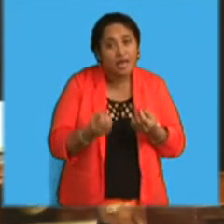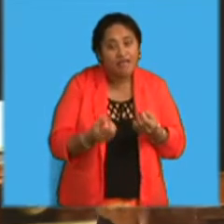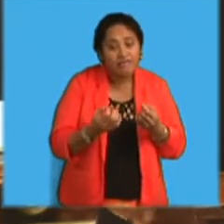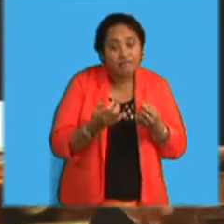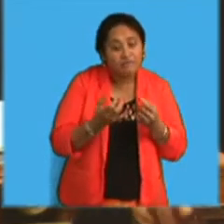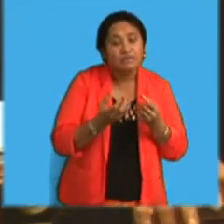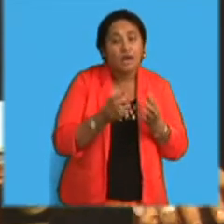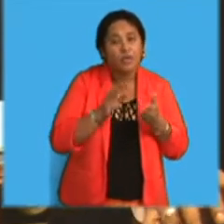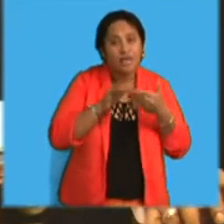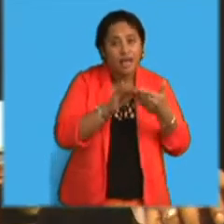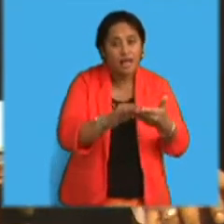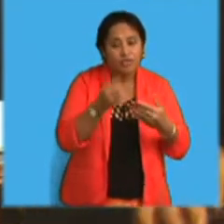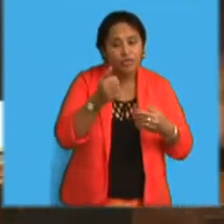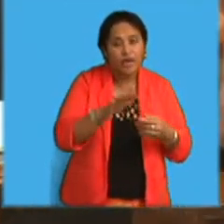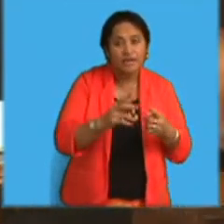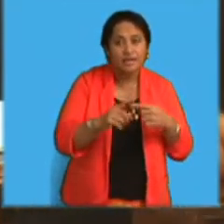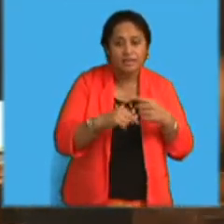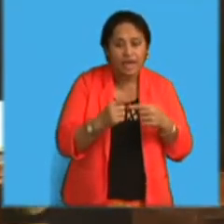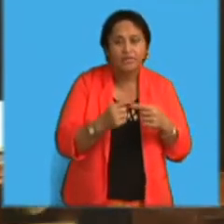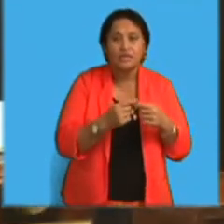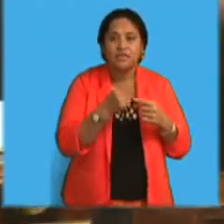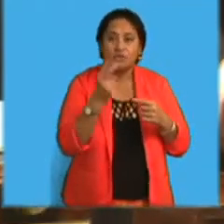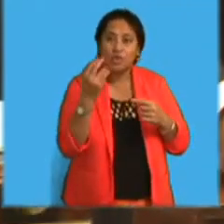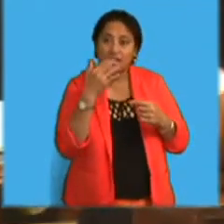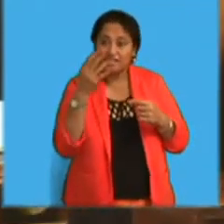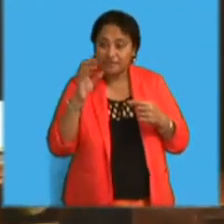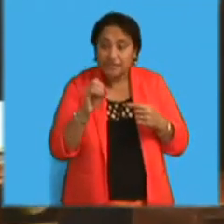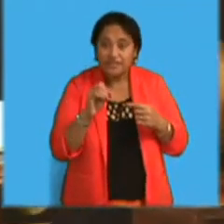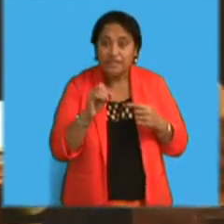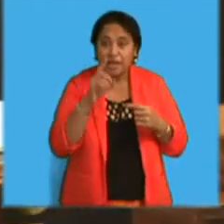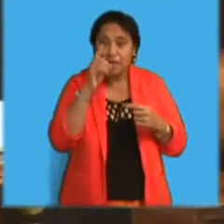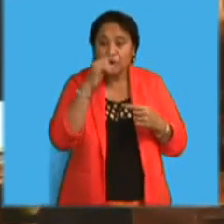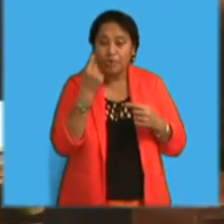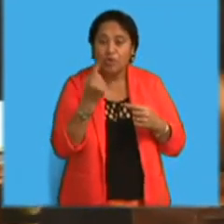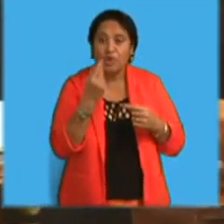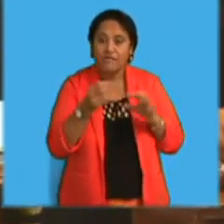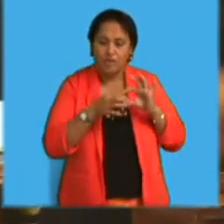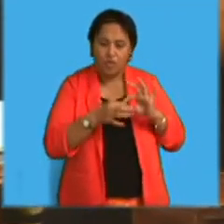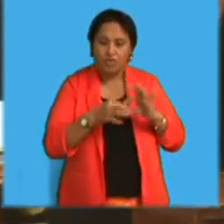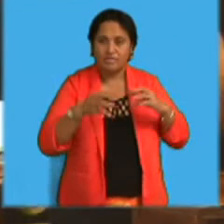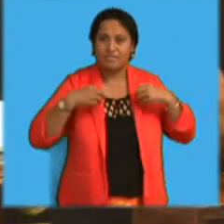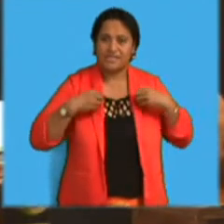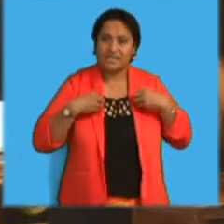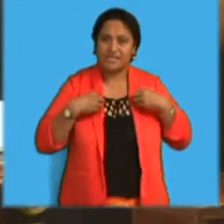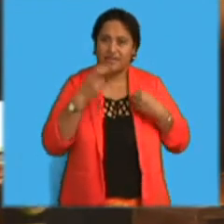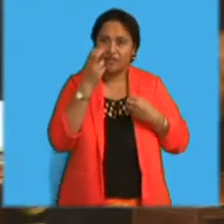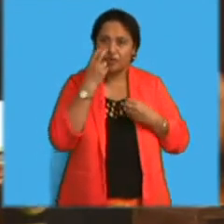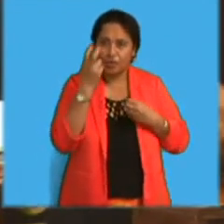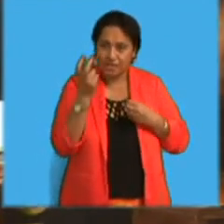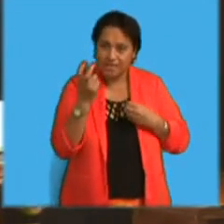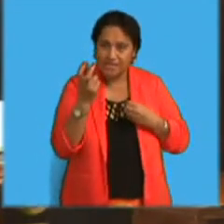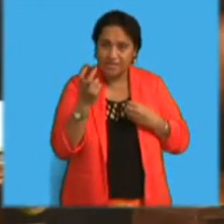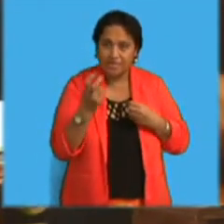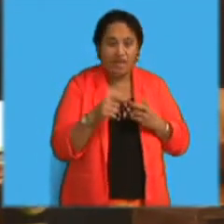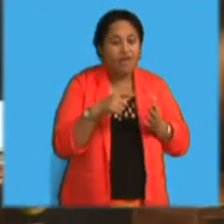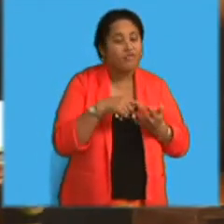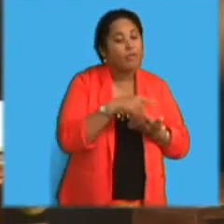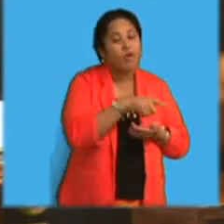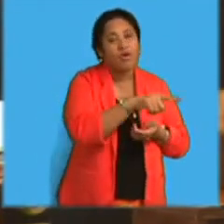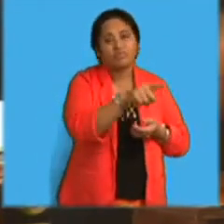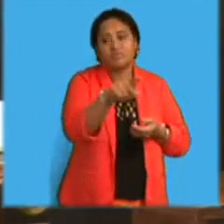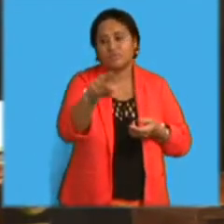operators, ranging from the areas of Yasawa, Nandi, Lotoka, Rekireki, Nandronga,